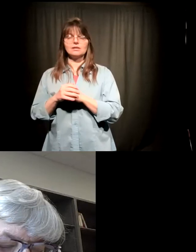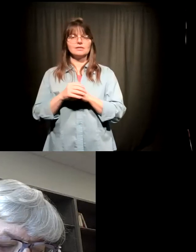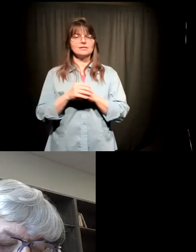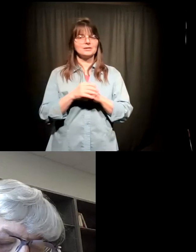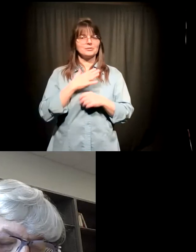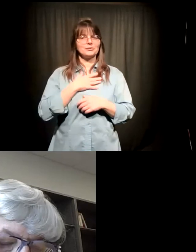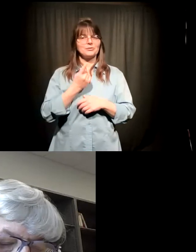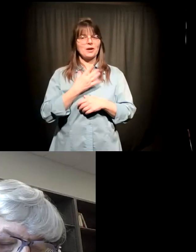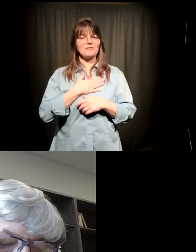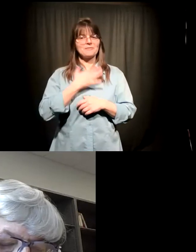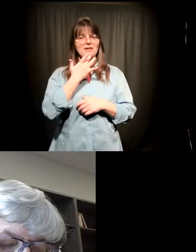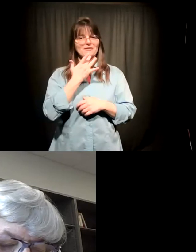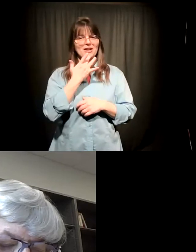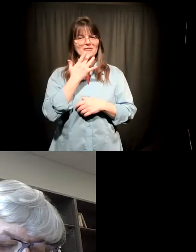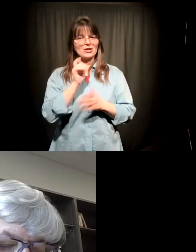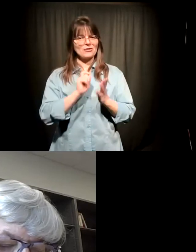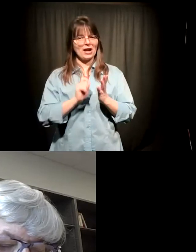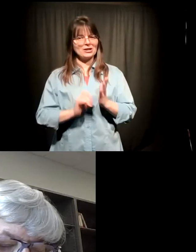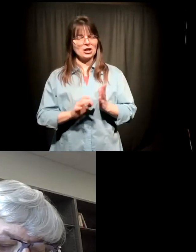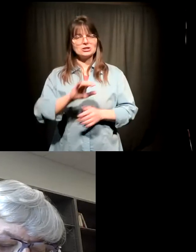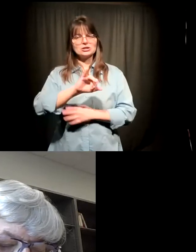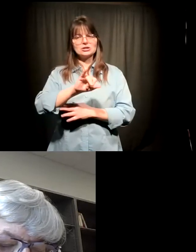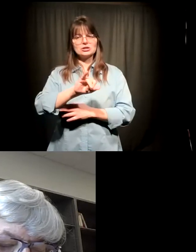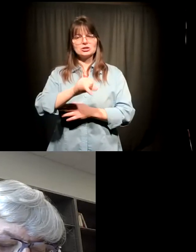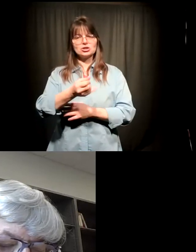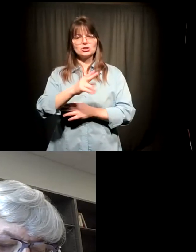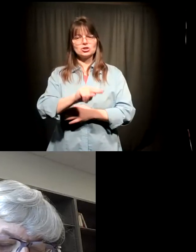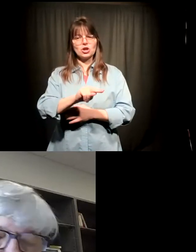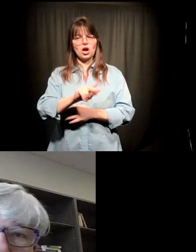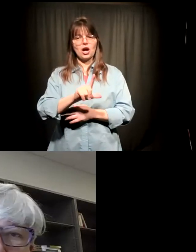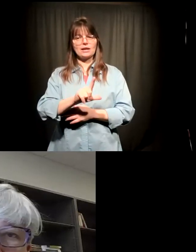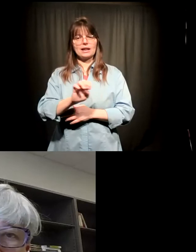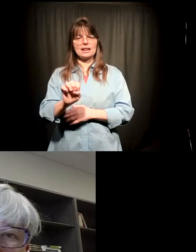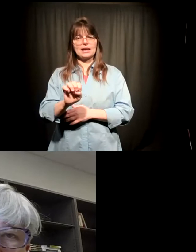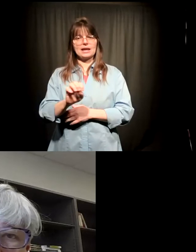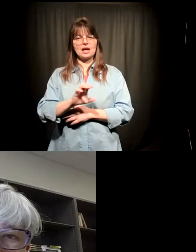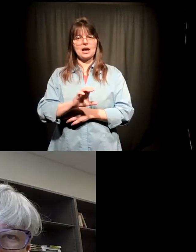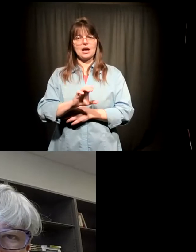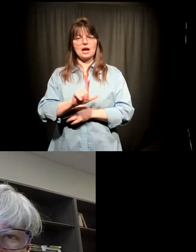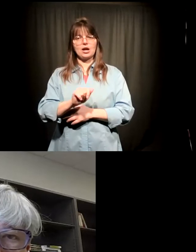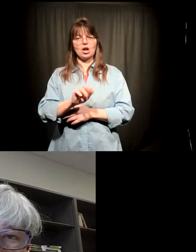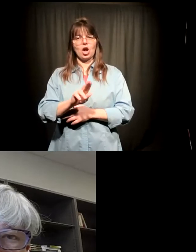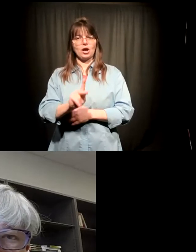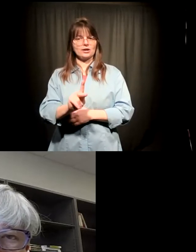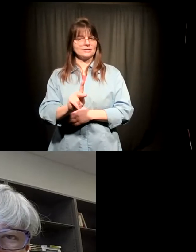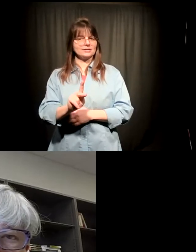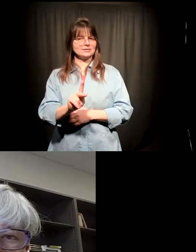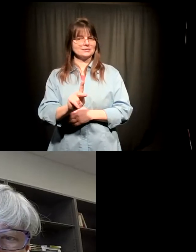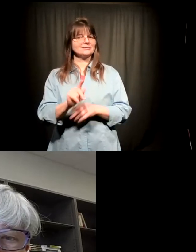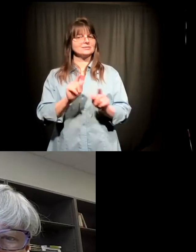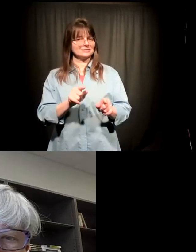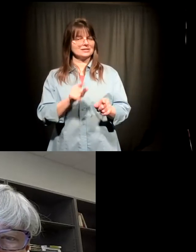It's fictional, but she True is deaf. Biz, is that What was that? True Biz? Is that the title? True Biz. It's